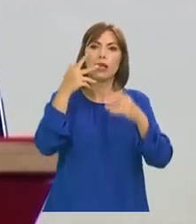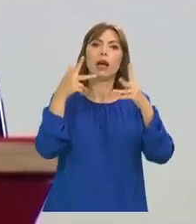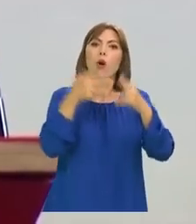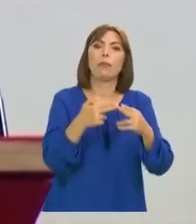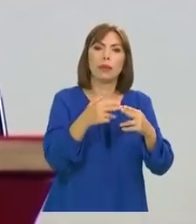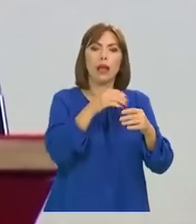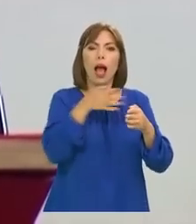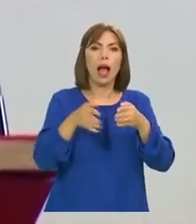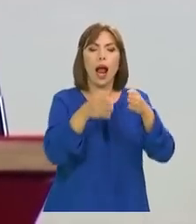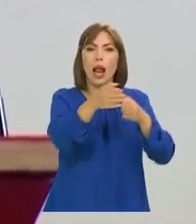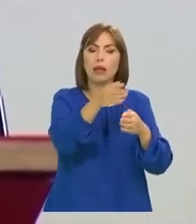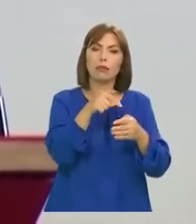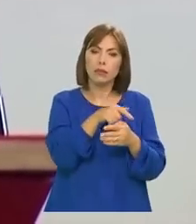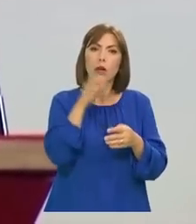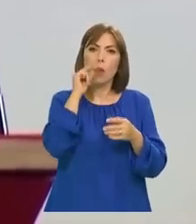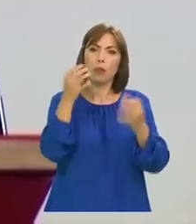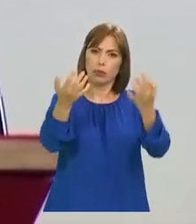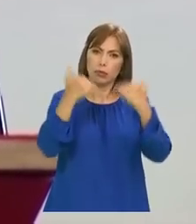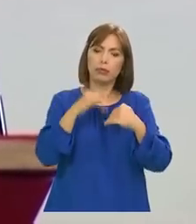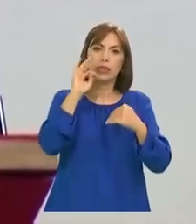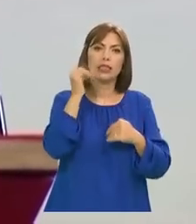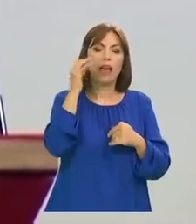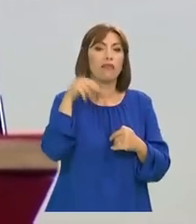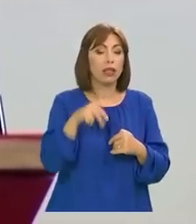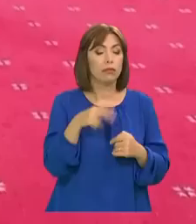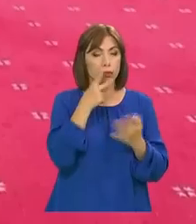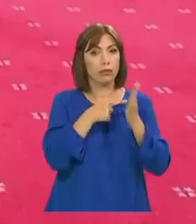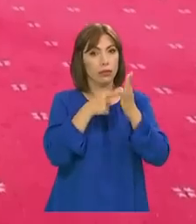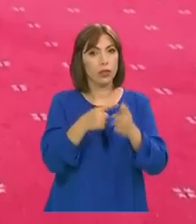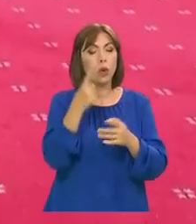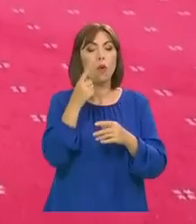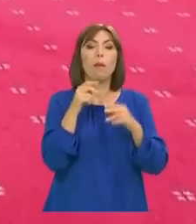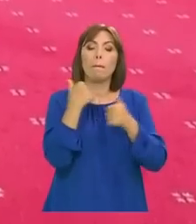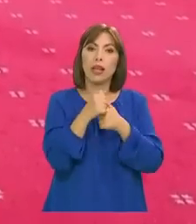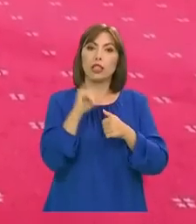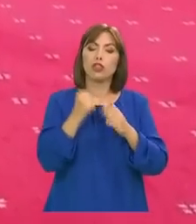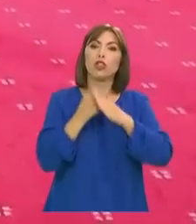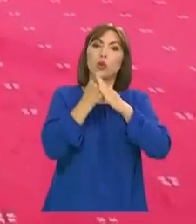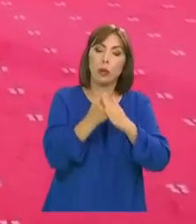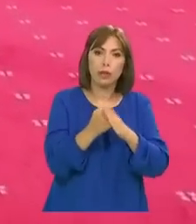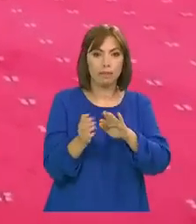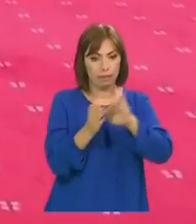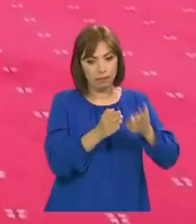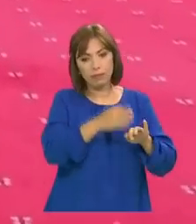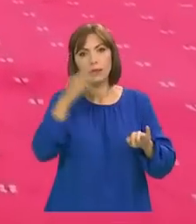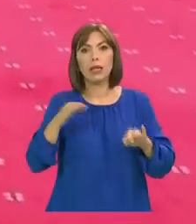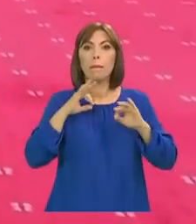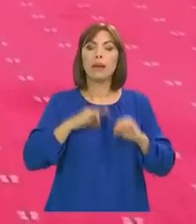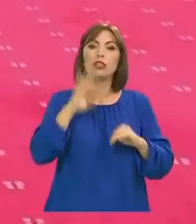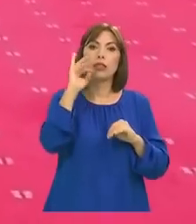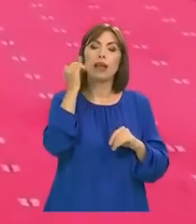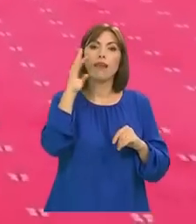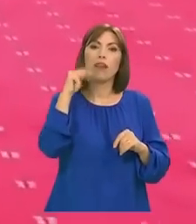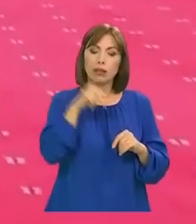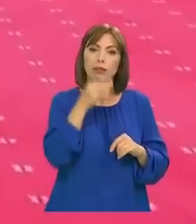of people coming to Taiwan. It's a show of friendship, of support. De partea cealaltă, președintele Taiwanului a susținut că